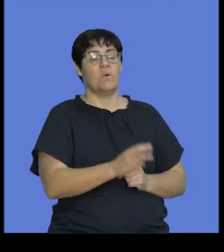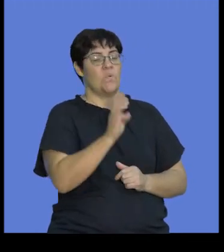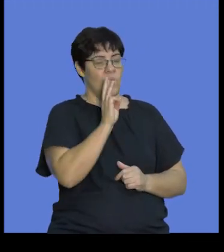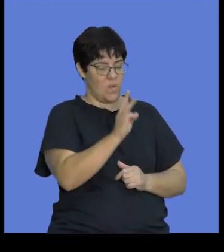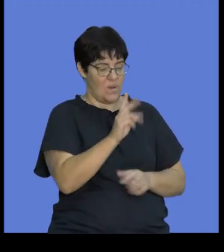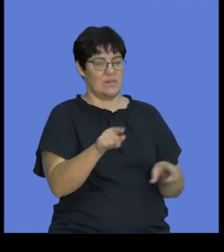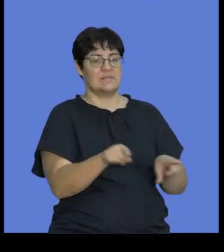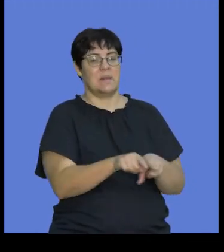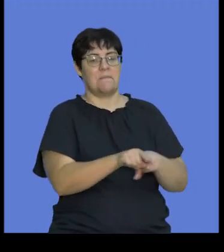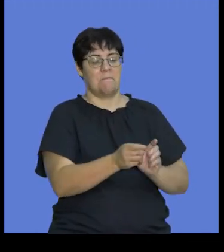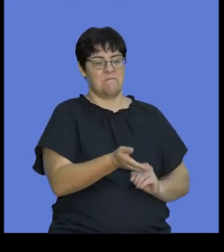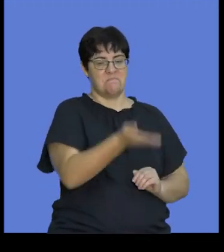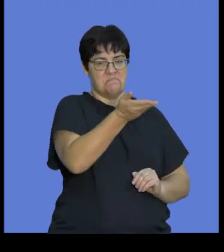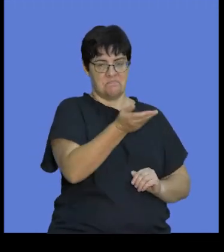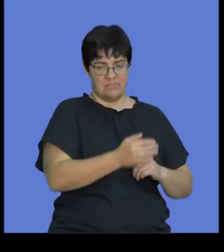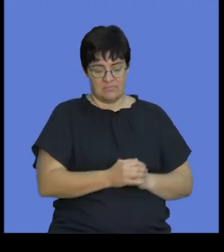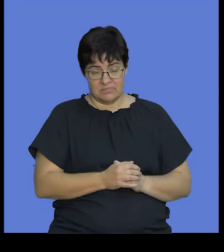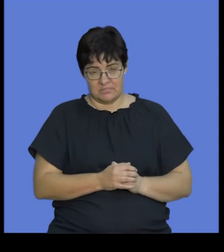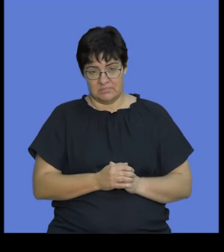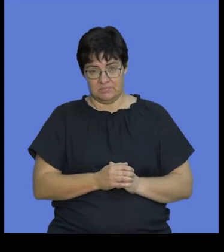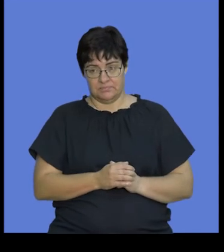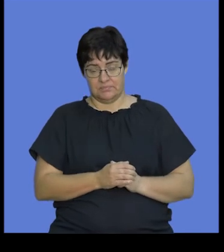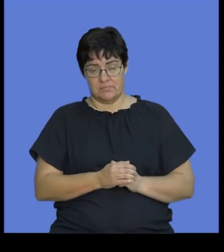will also increase.